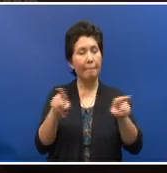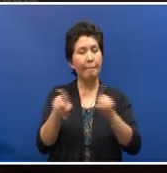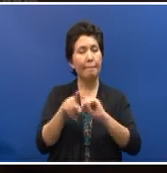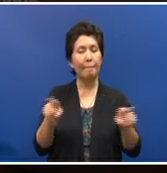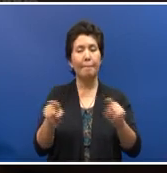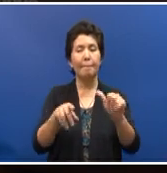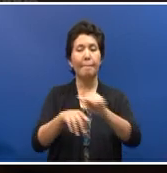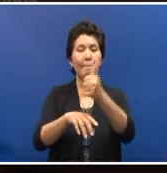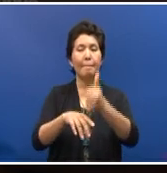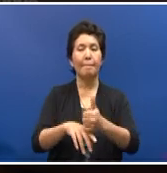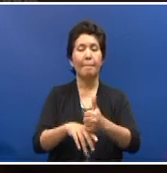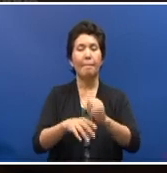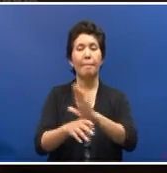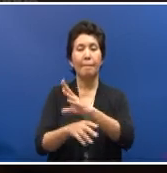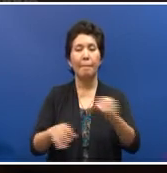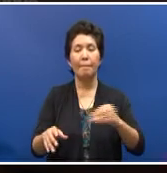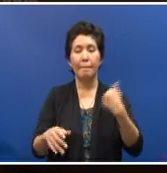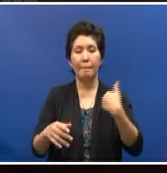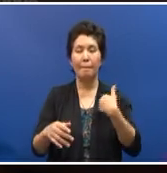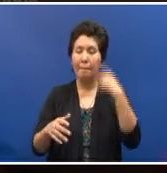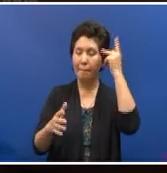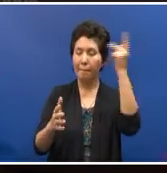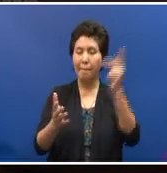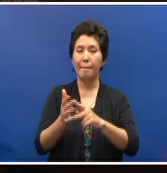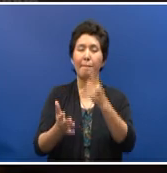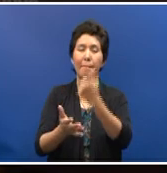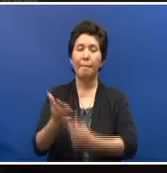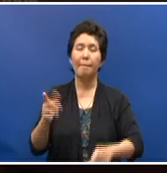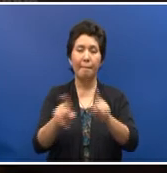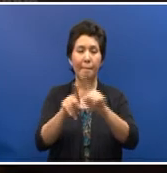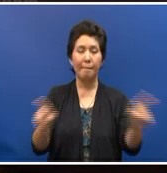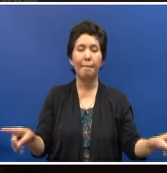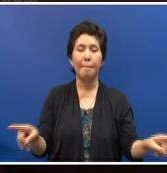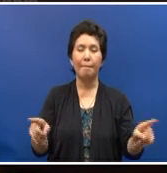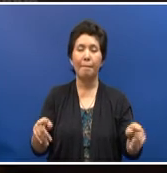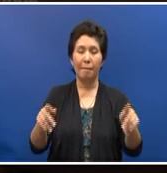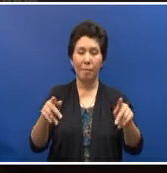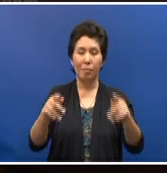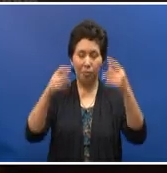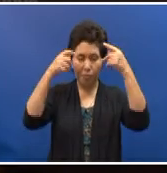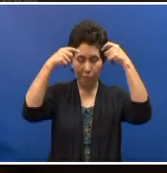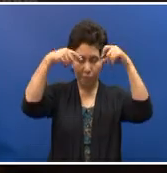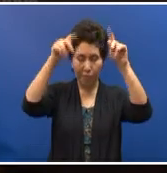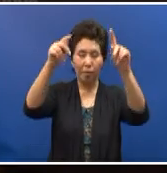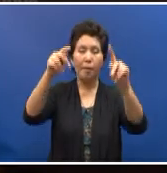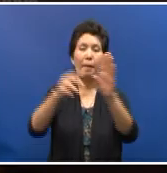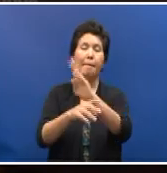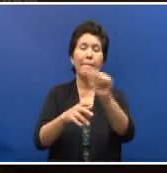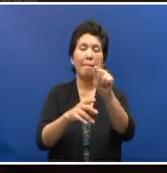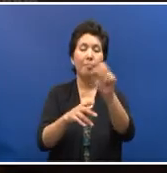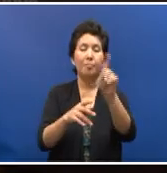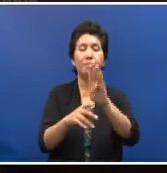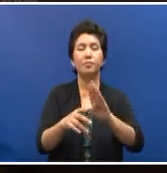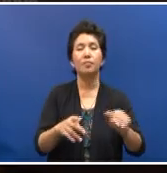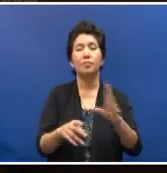well. Okay, and then you need to identify what are the difference between chiefdoms with band and tribal